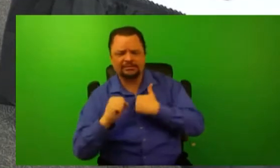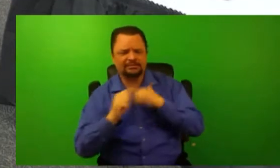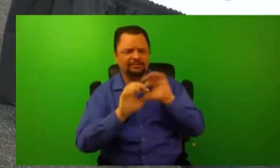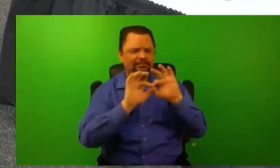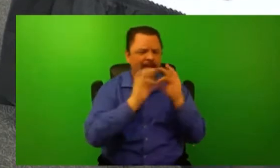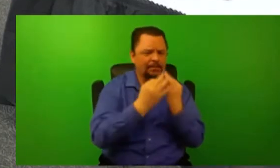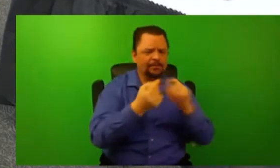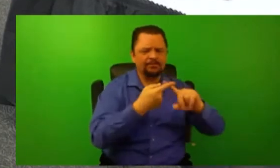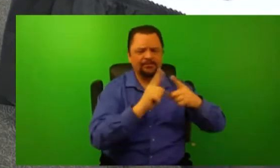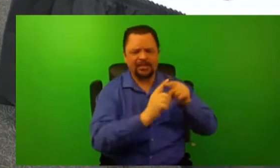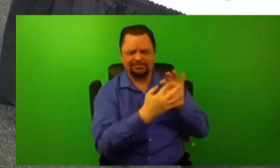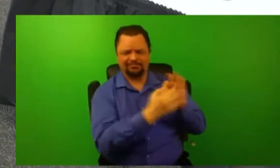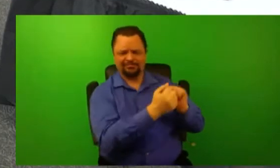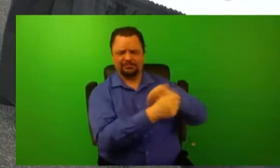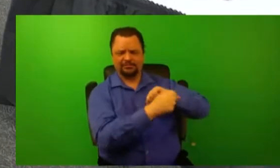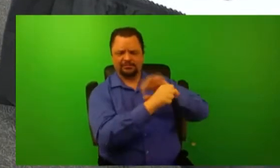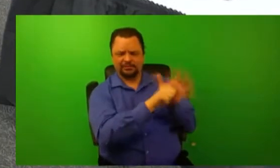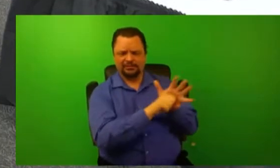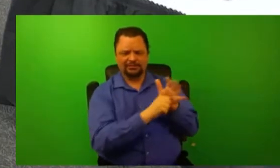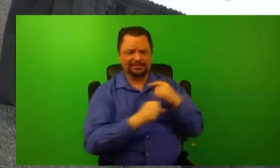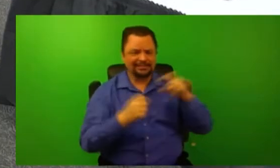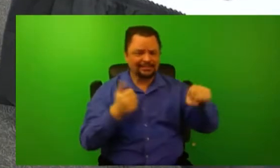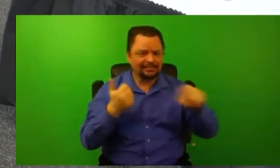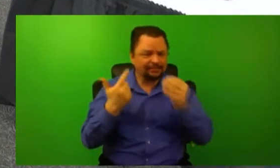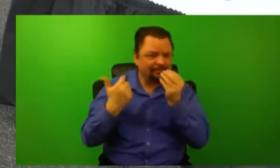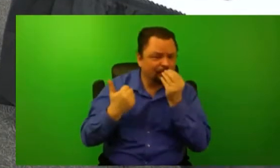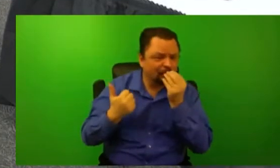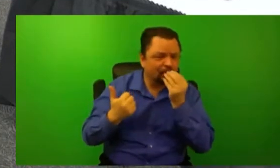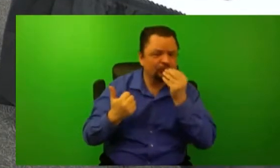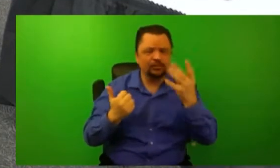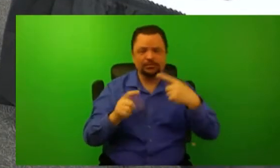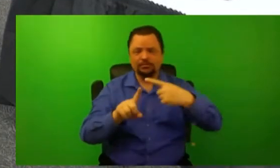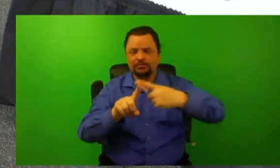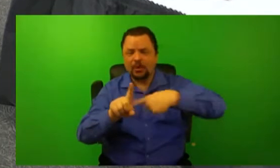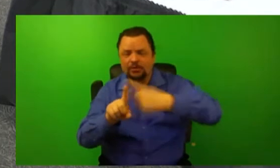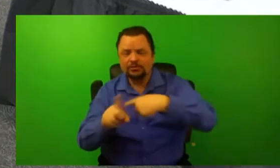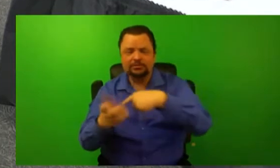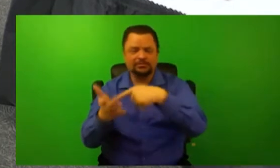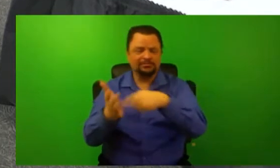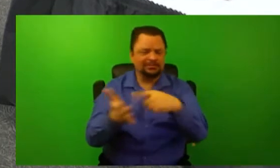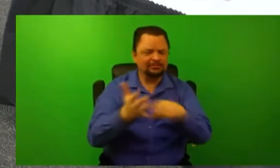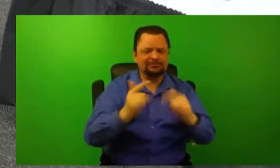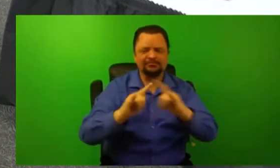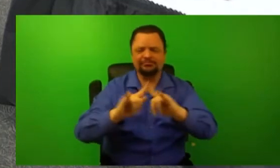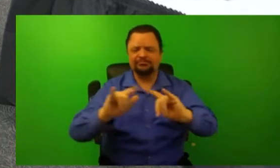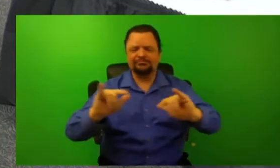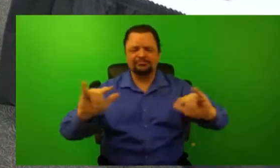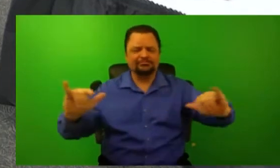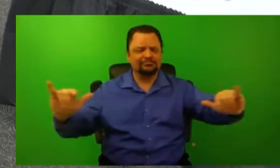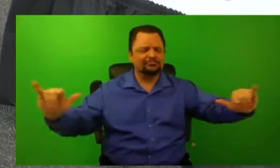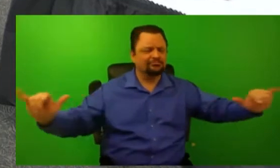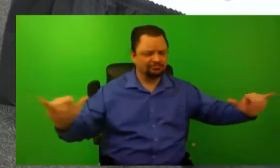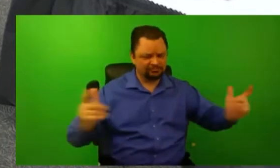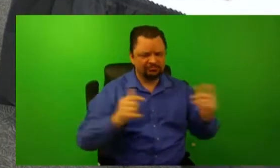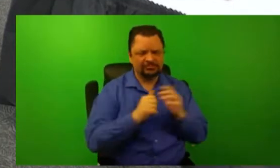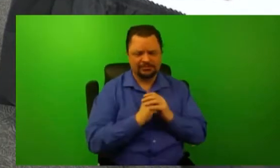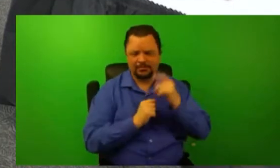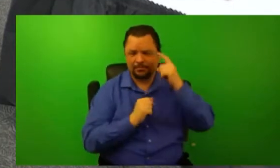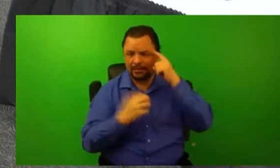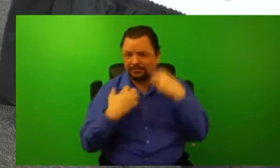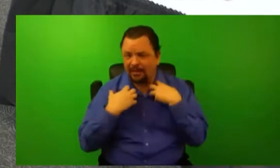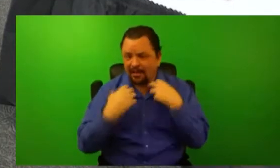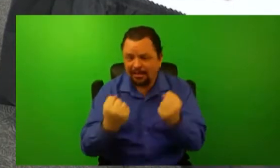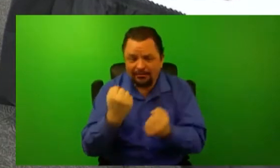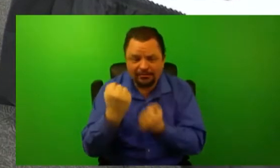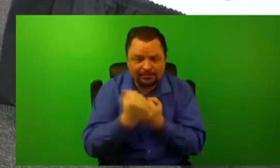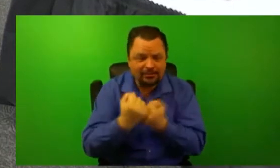those who had needs such as food or mortgage or rental assistance, utility assistance, and mental health support.